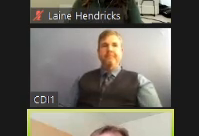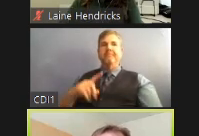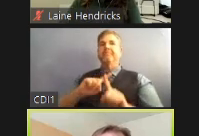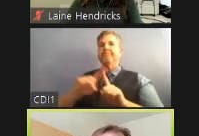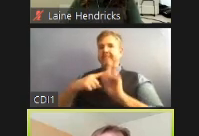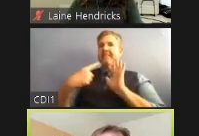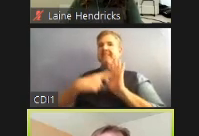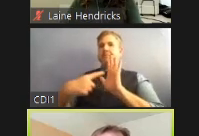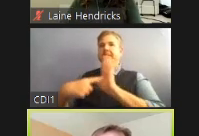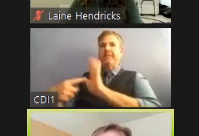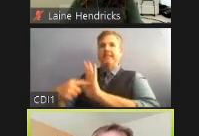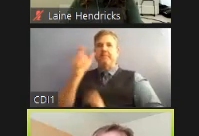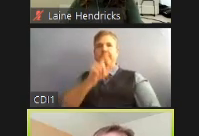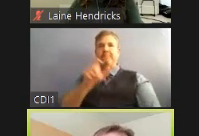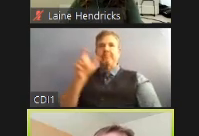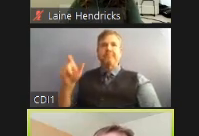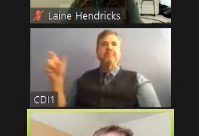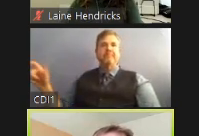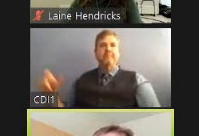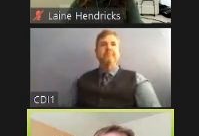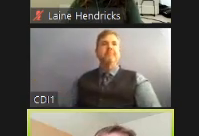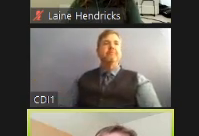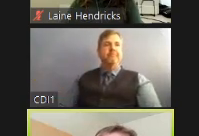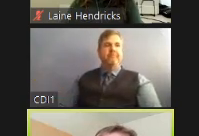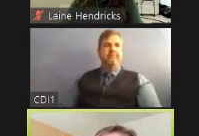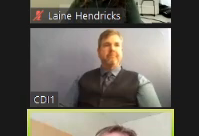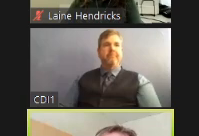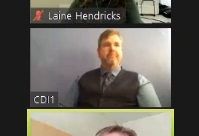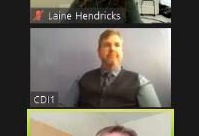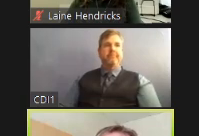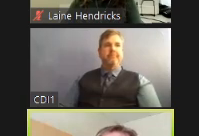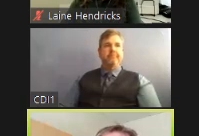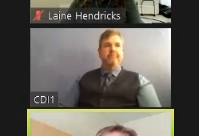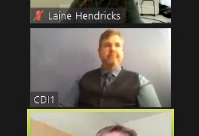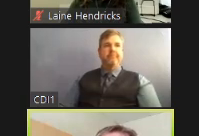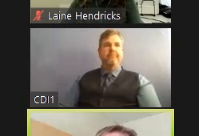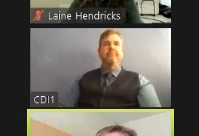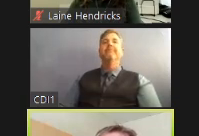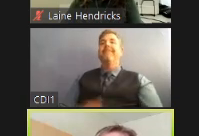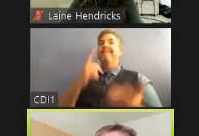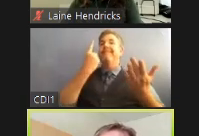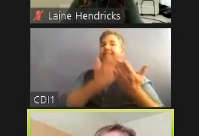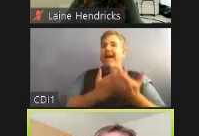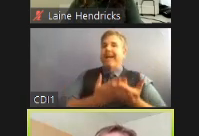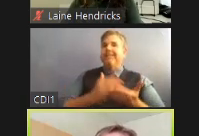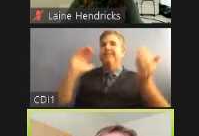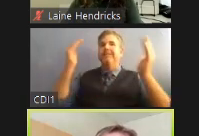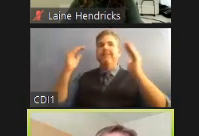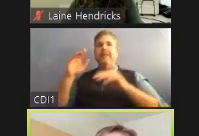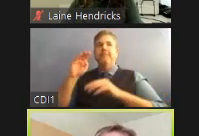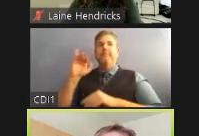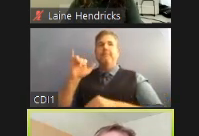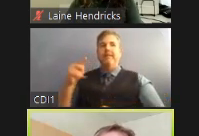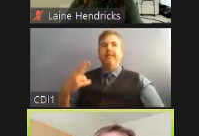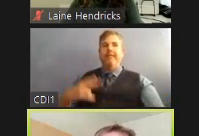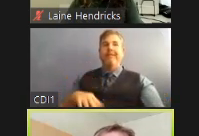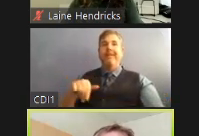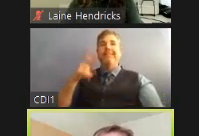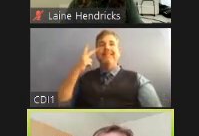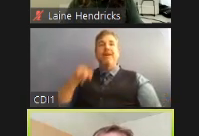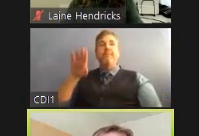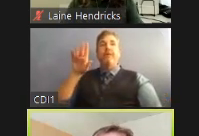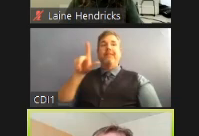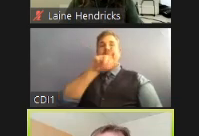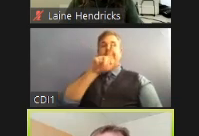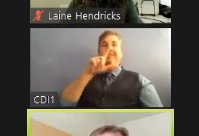facts versus the myths. For example, on the upper left there, the rumor was chlorine dioxide can